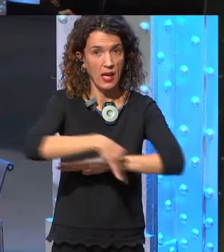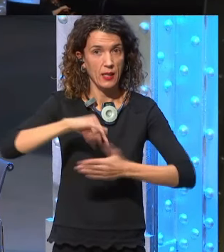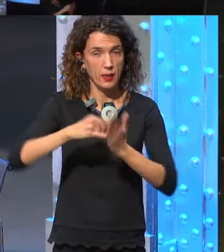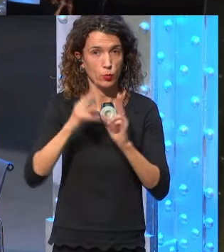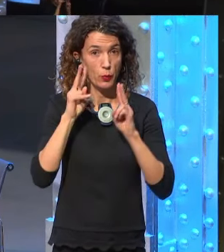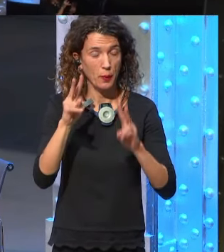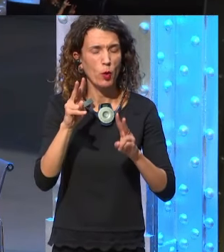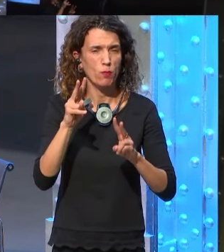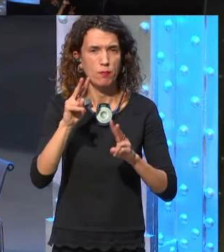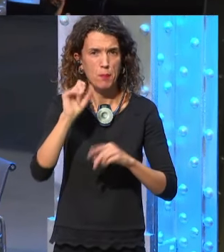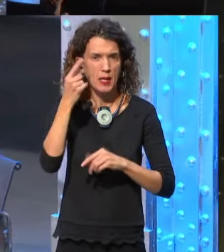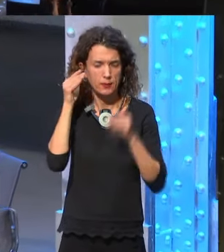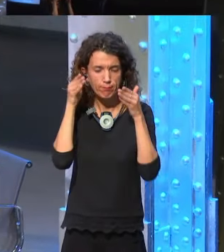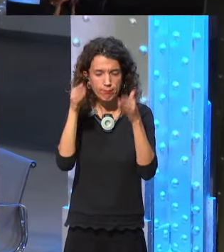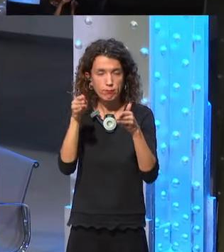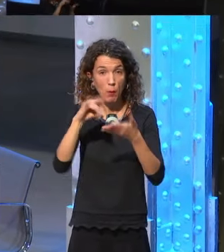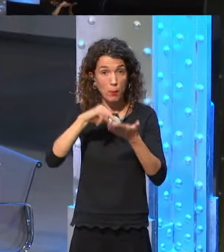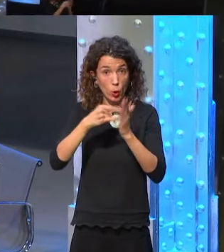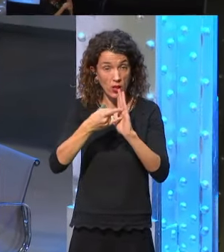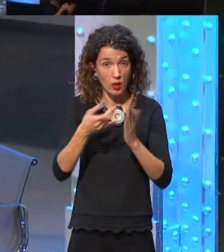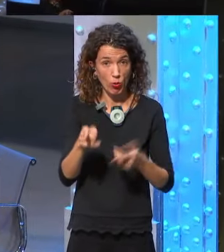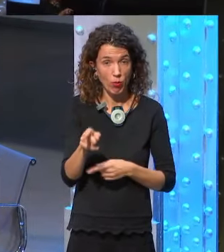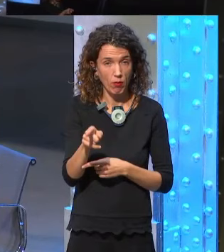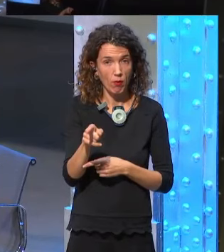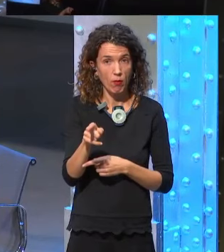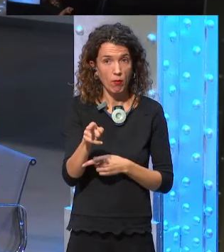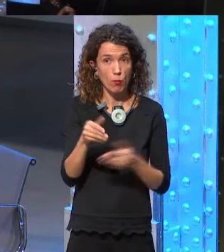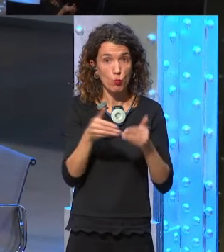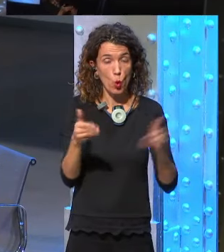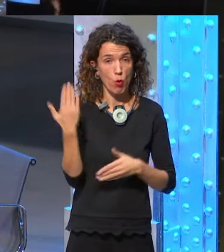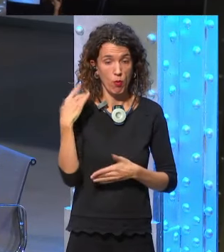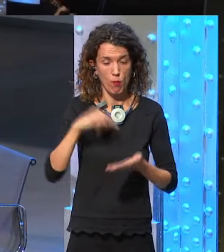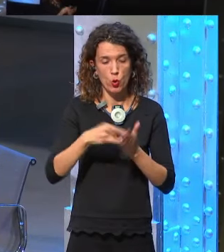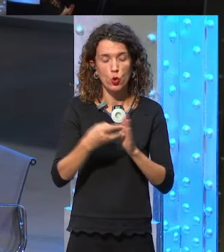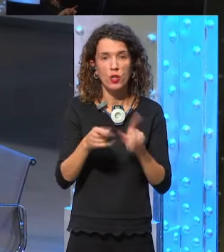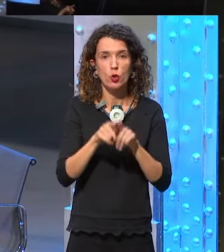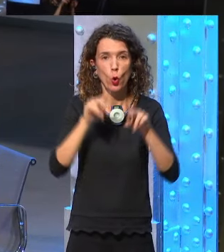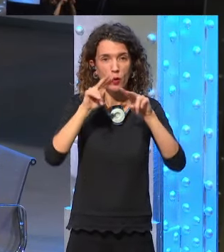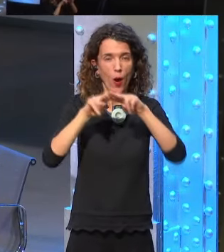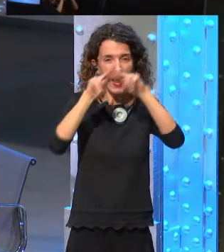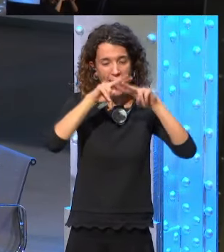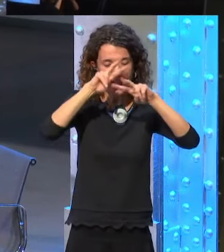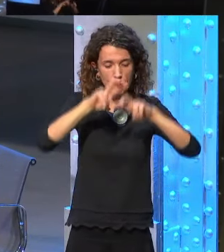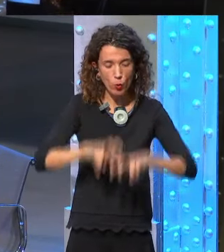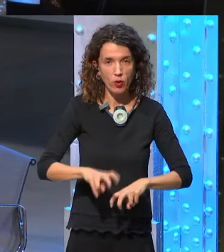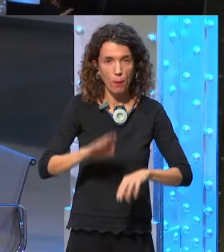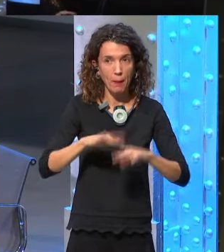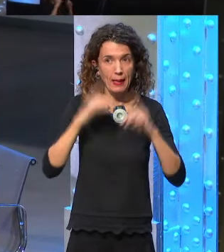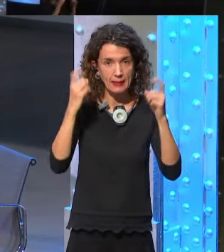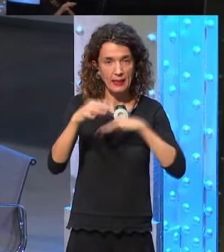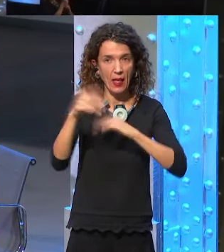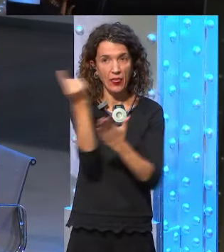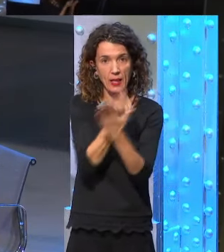that I started. It's an exploratory project on how to design a table on your mobile phone.